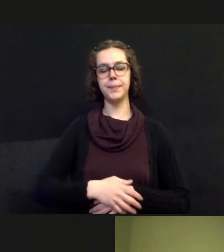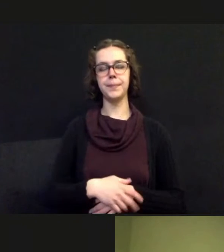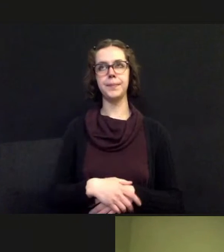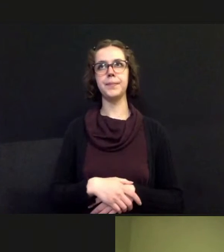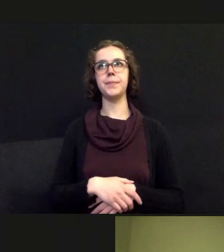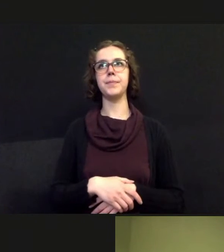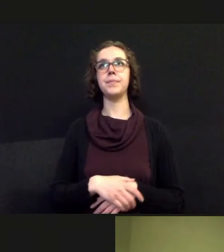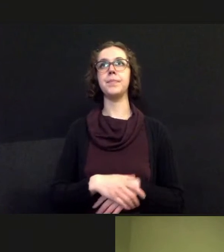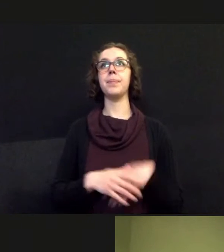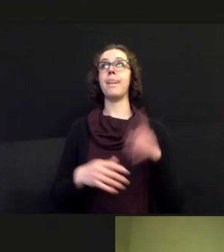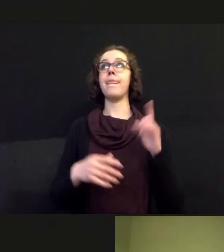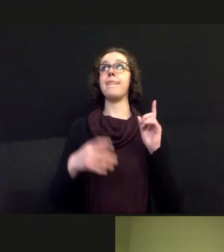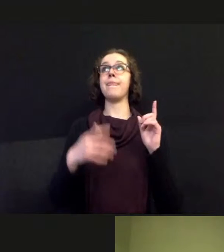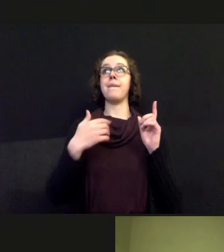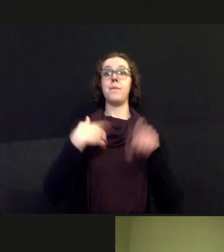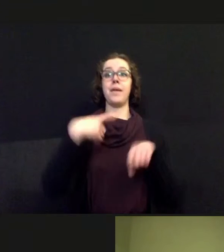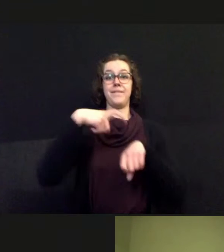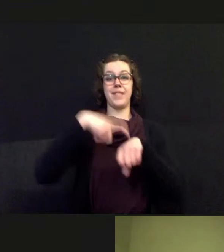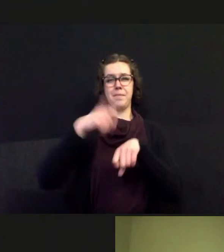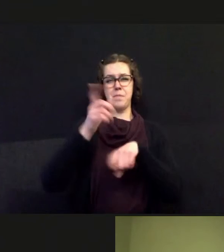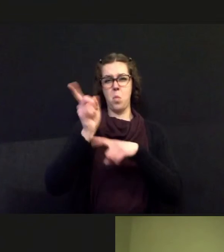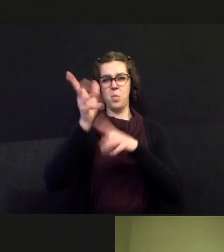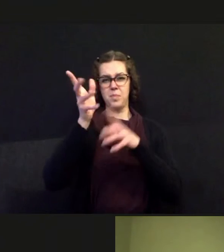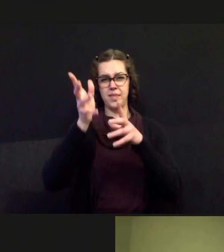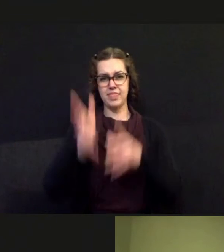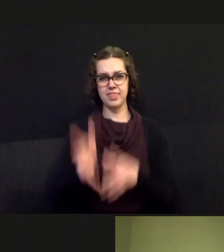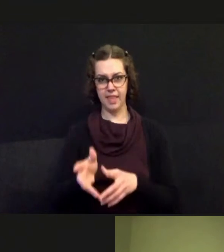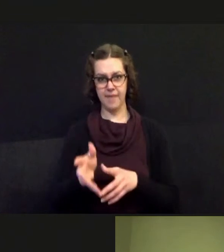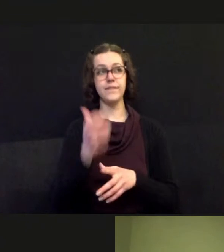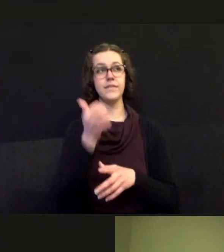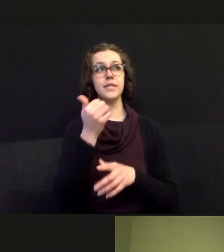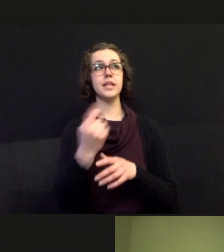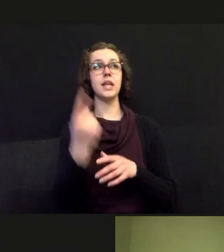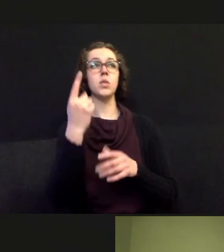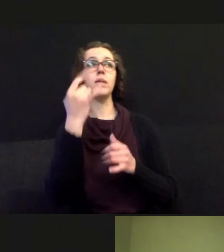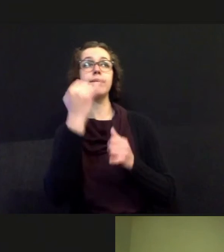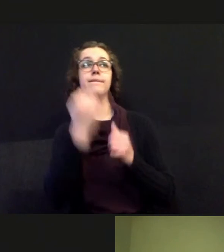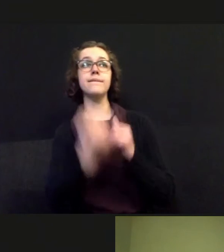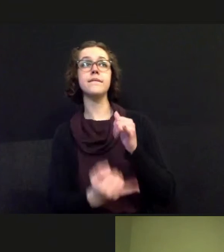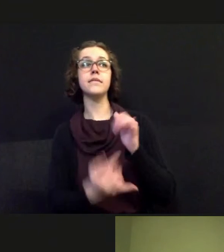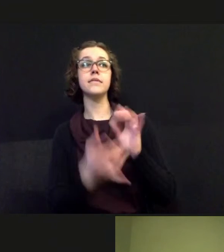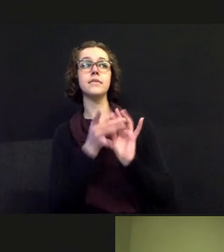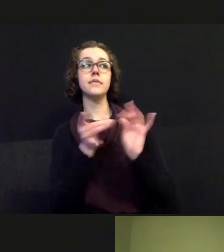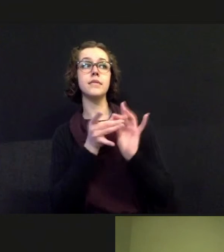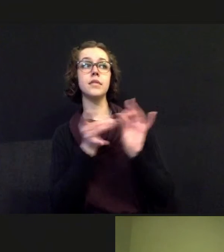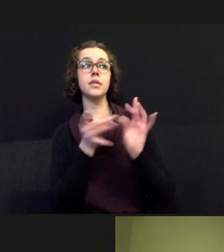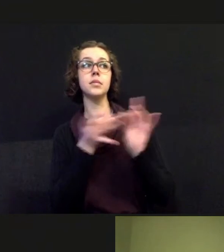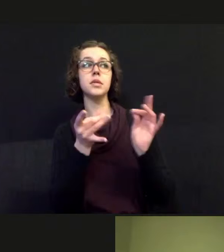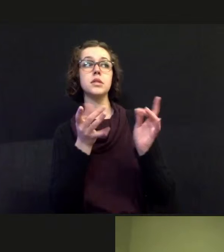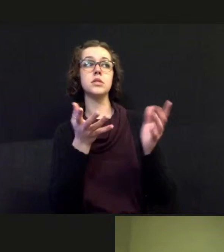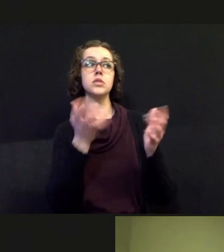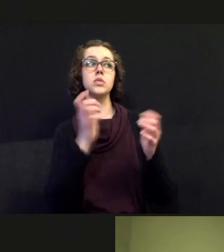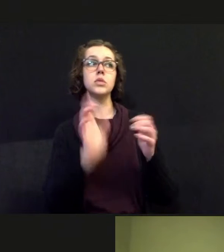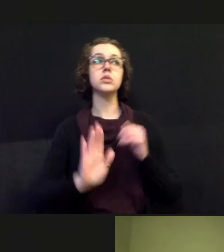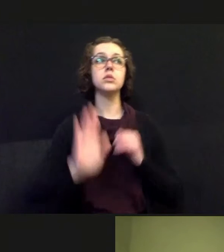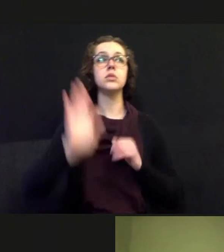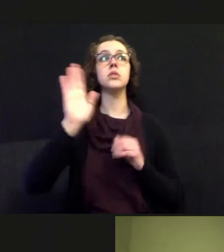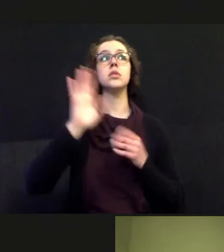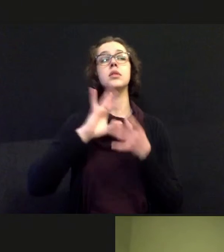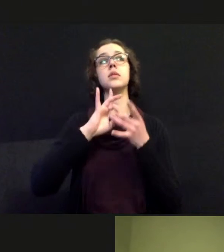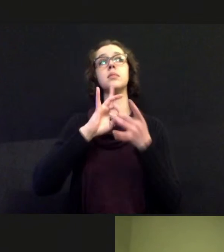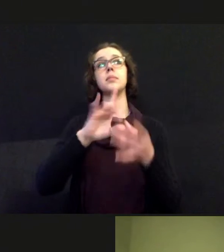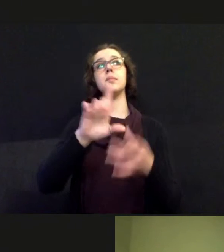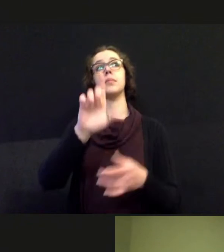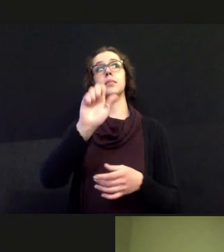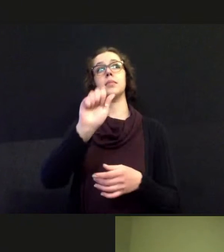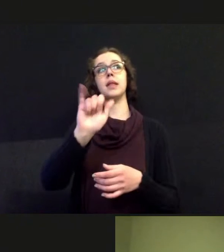We are about 1 minute from time. So if there's anyone else who has any final comments, particularly about